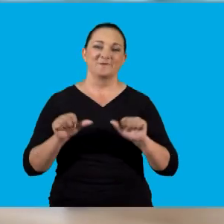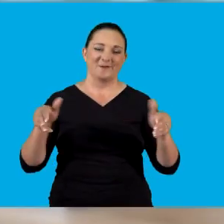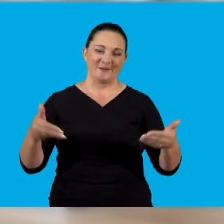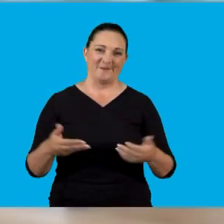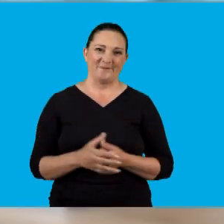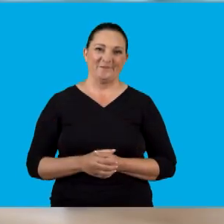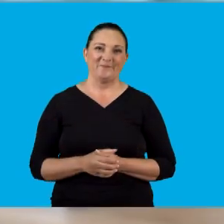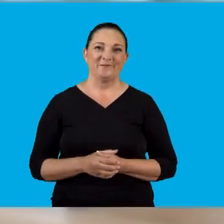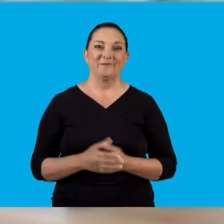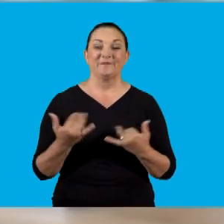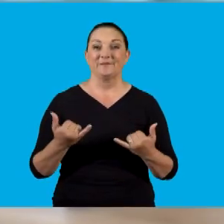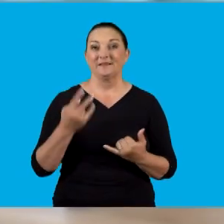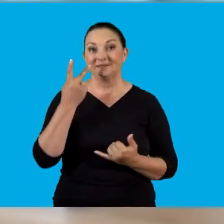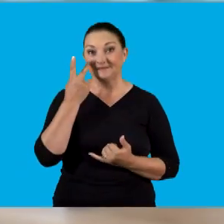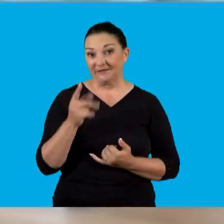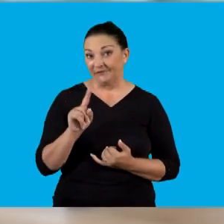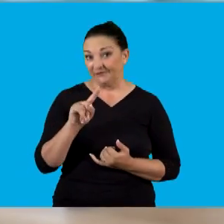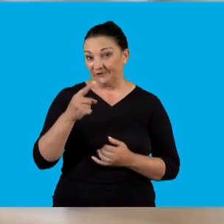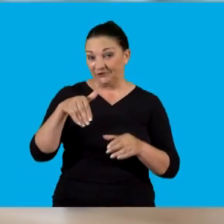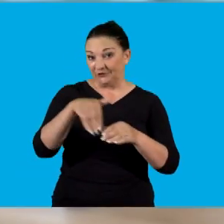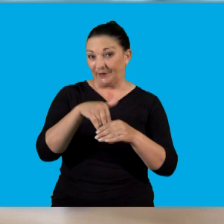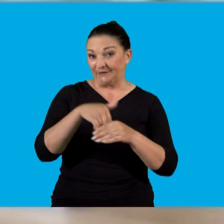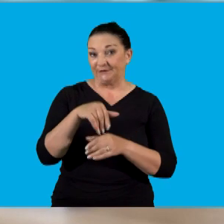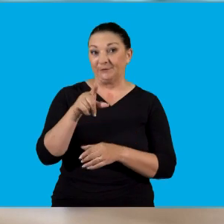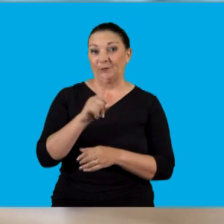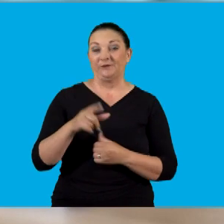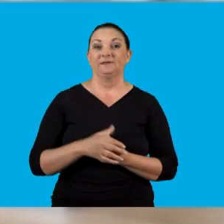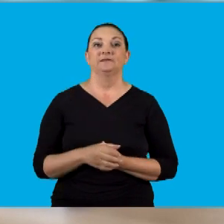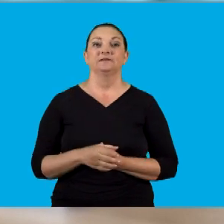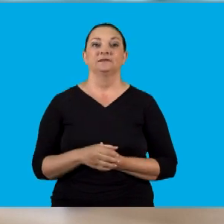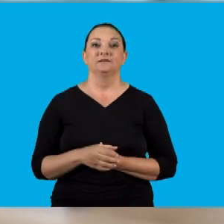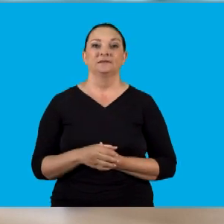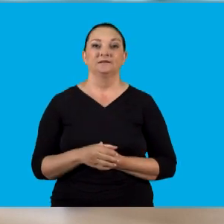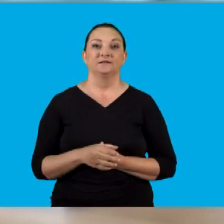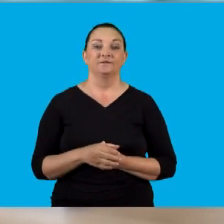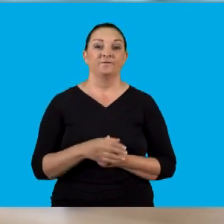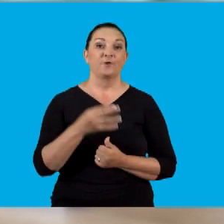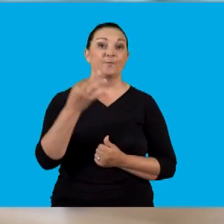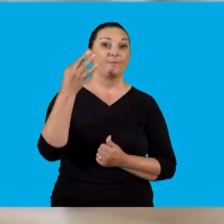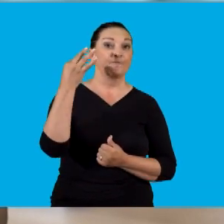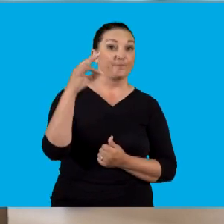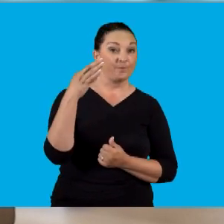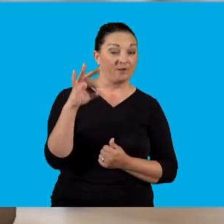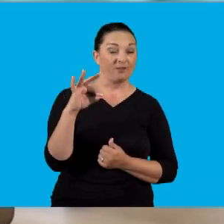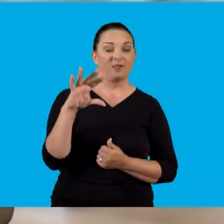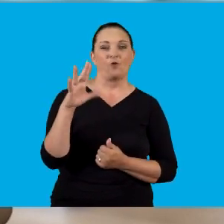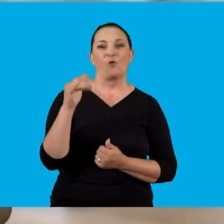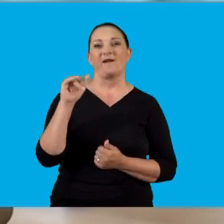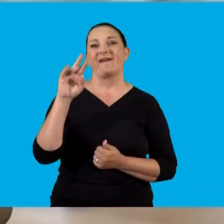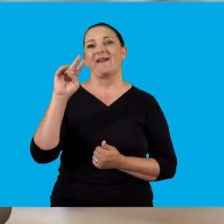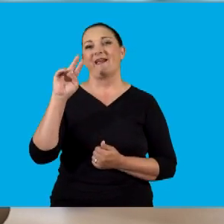Welcome back, grade 10s. Now let us look at our first concept, which is the differences between formal and